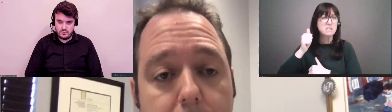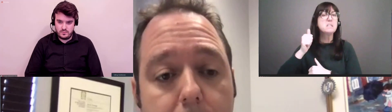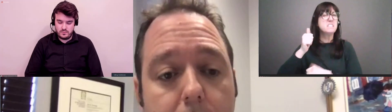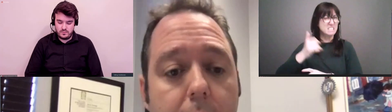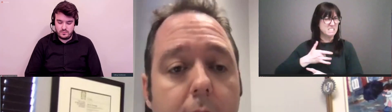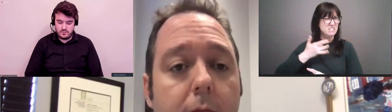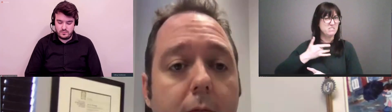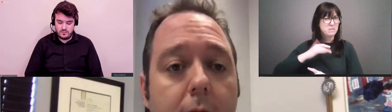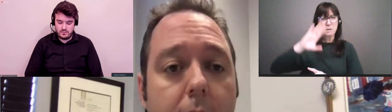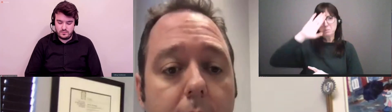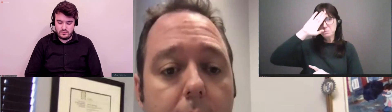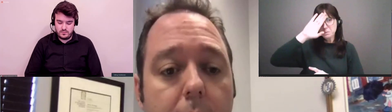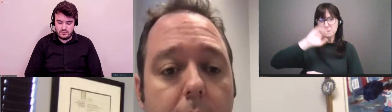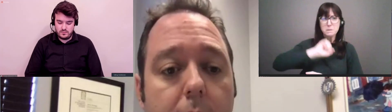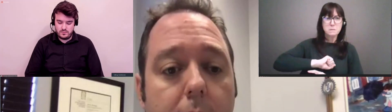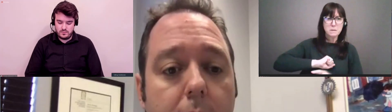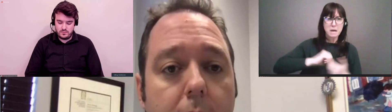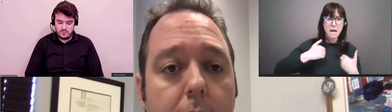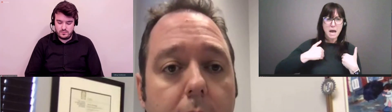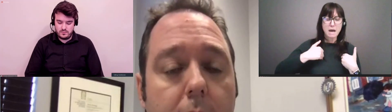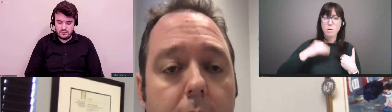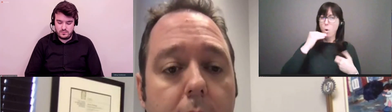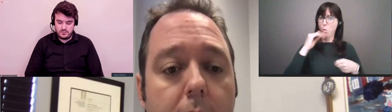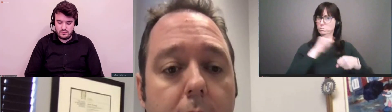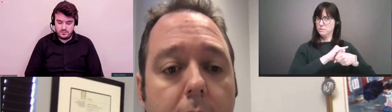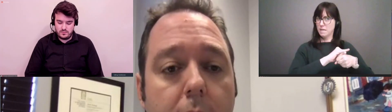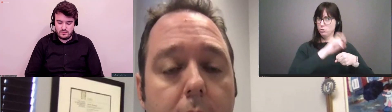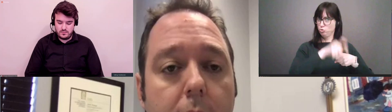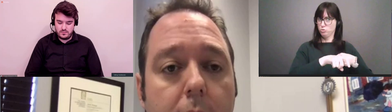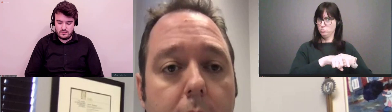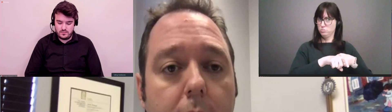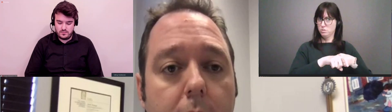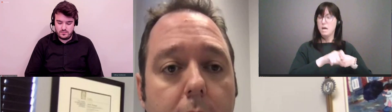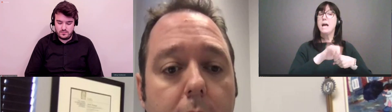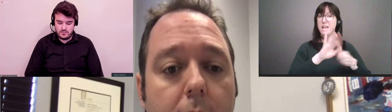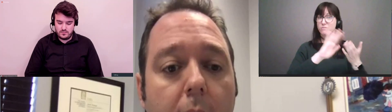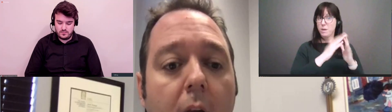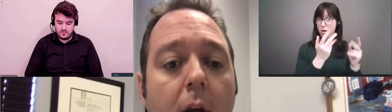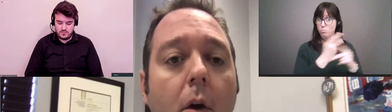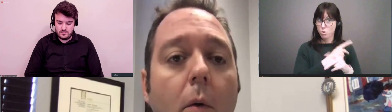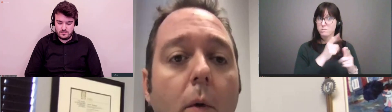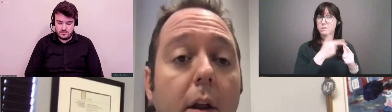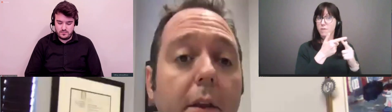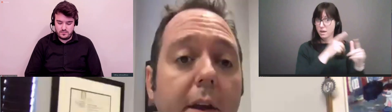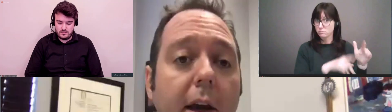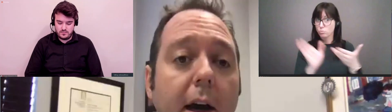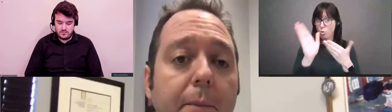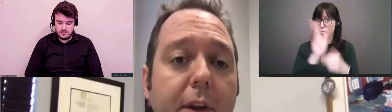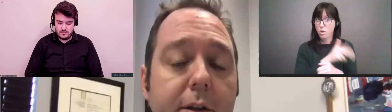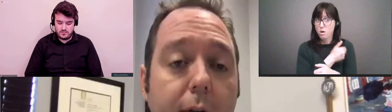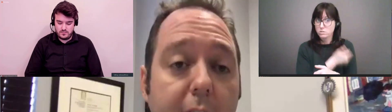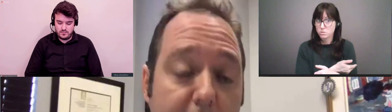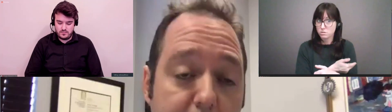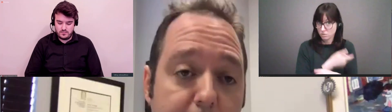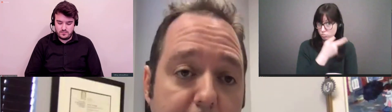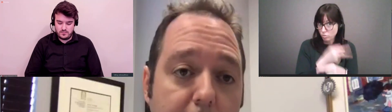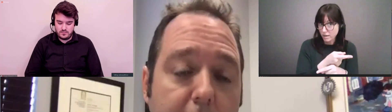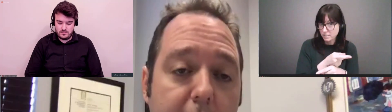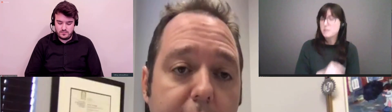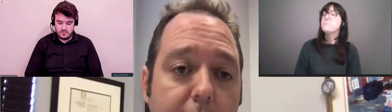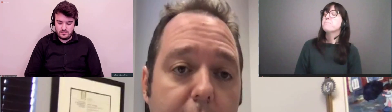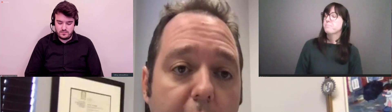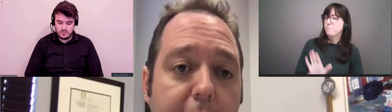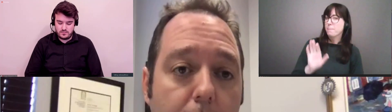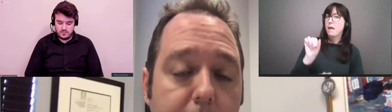still stay at home with those symptoms unless they progress. Is that correct? Well, so the assessment center